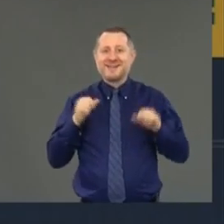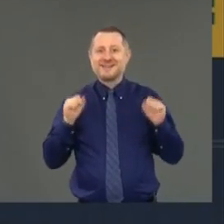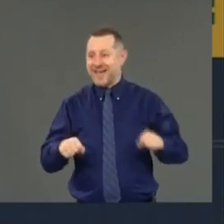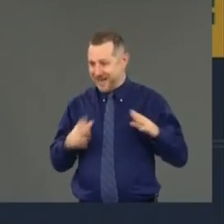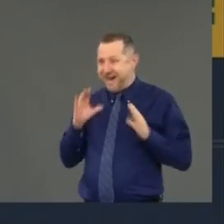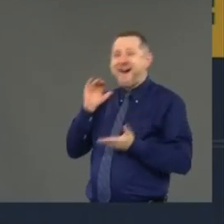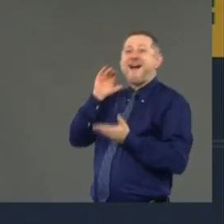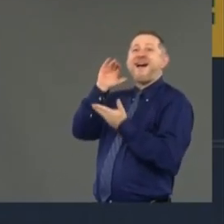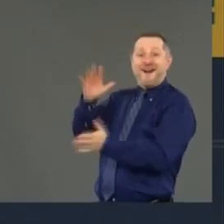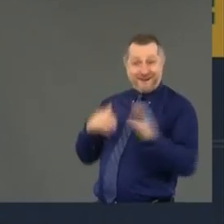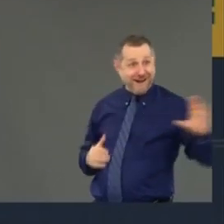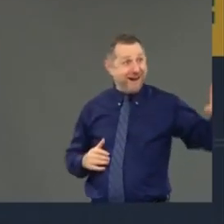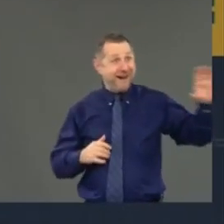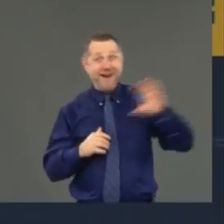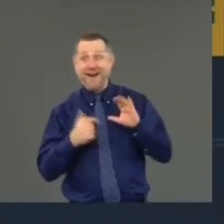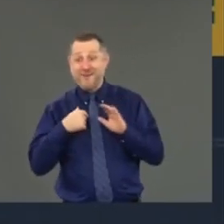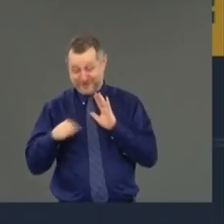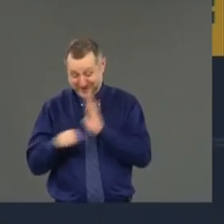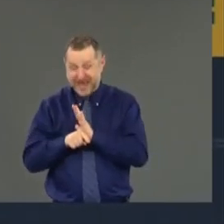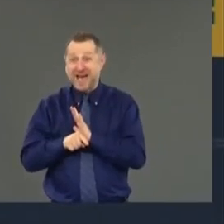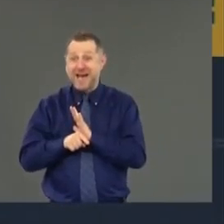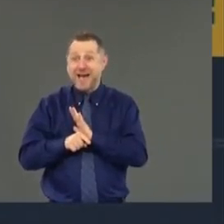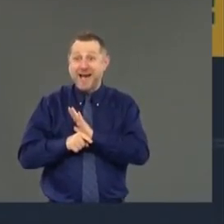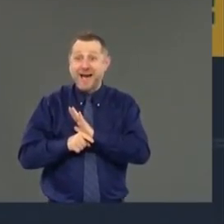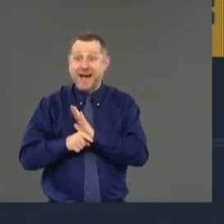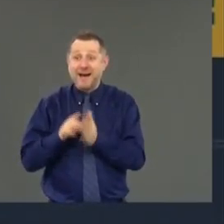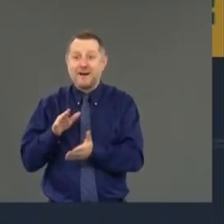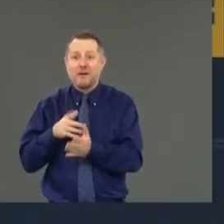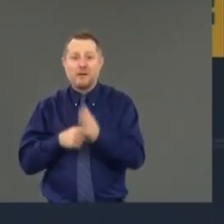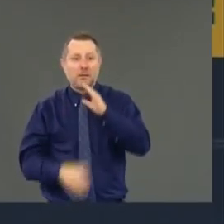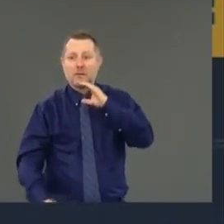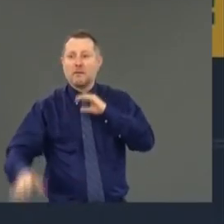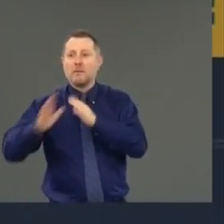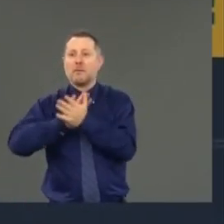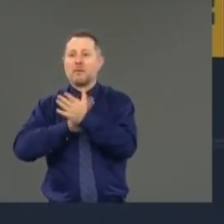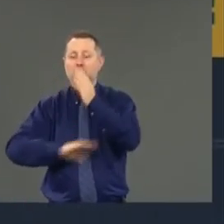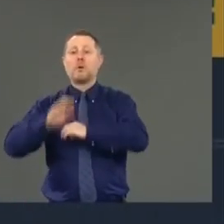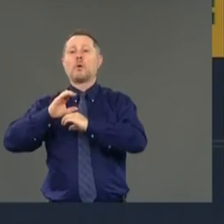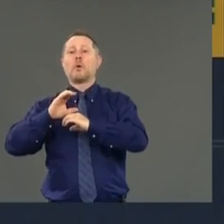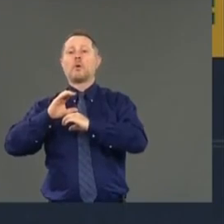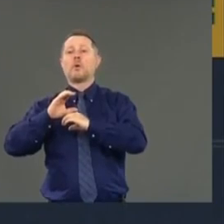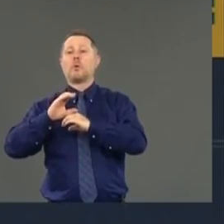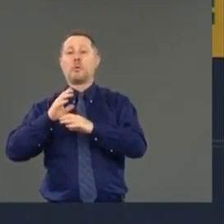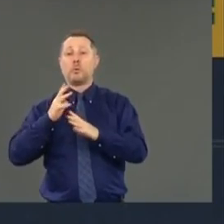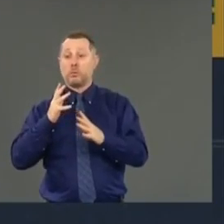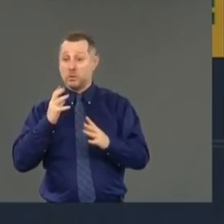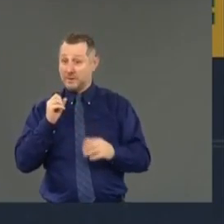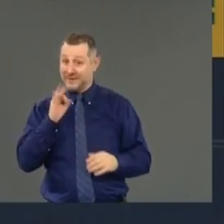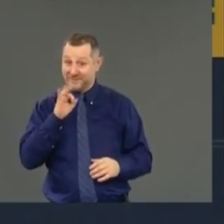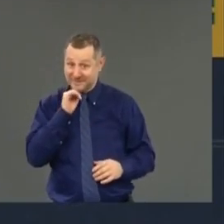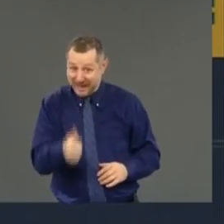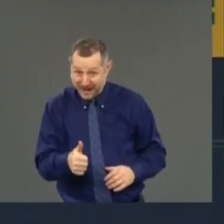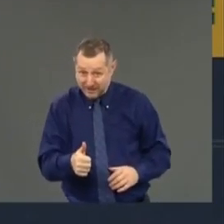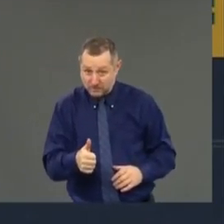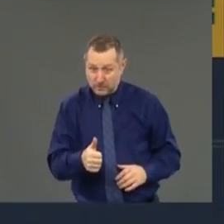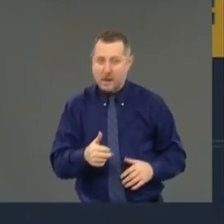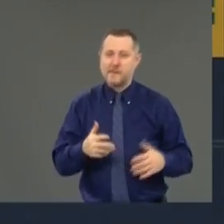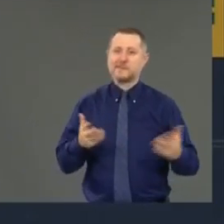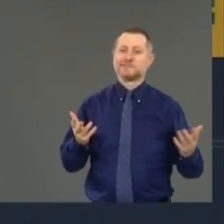right. But if they don't do that, there'll be a shortfall. We're preparing for a